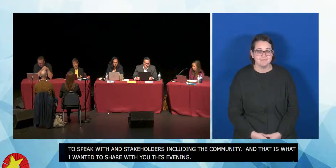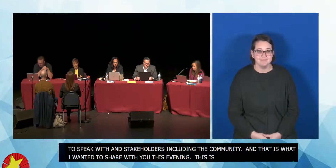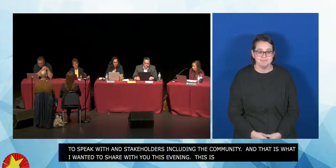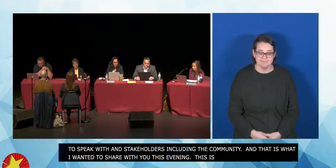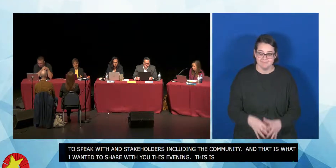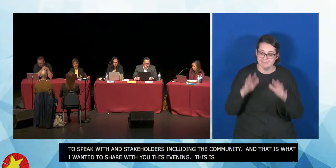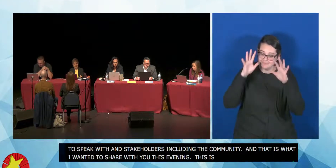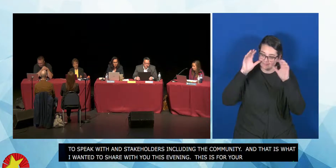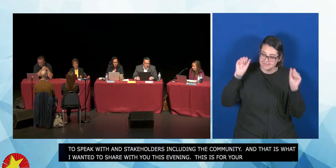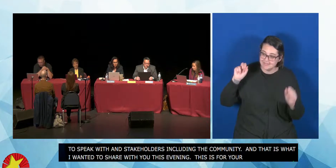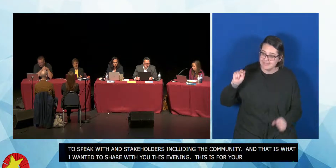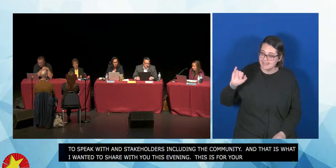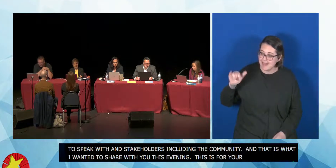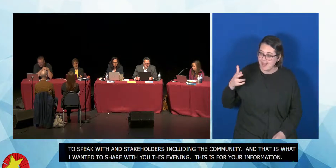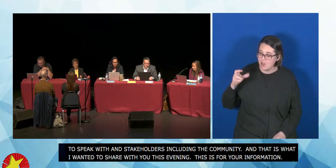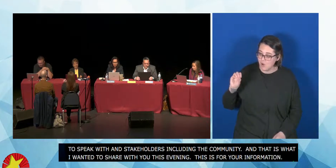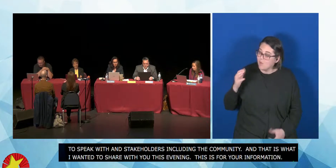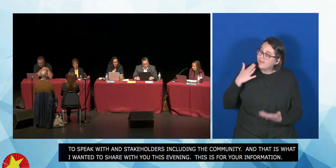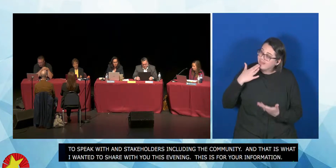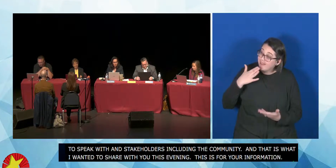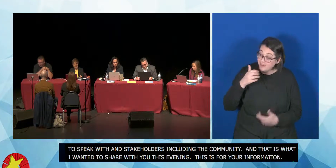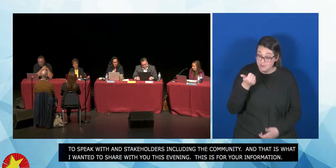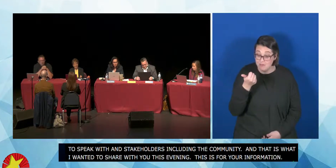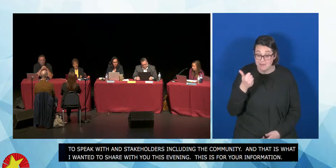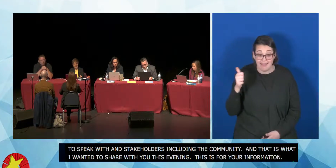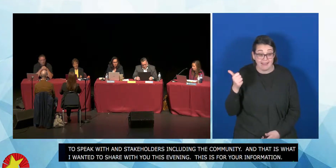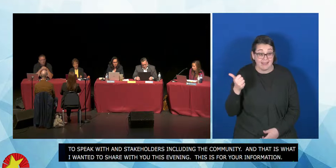Thank you, Superintendent. Are there any questions for the Superintendent?